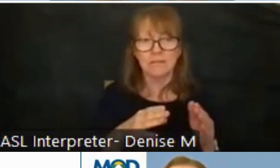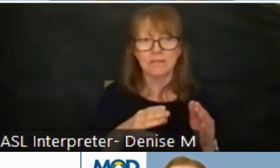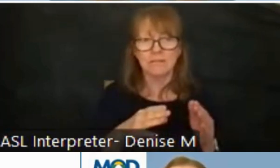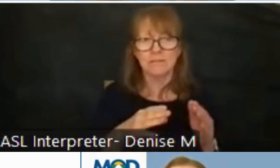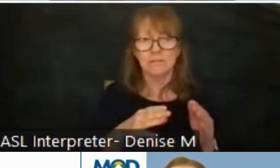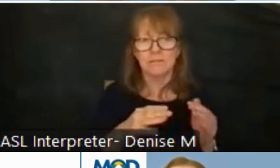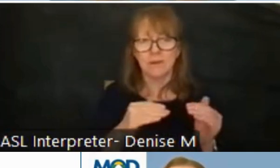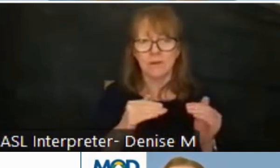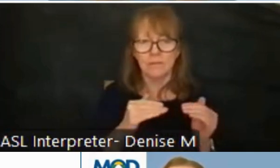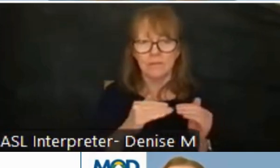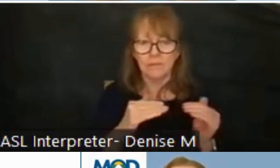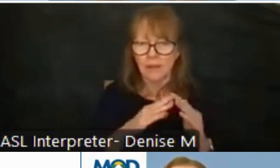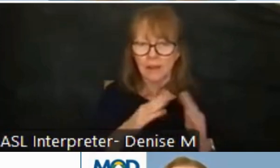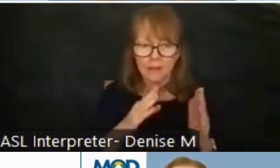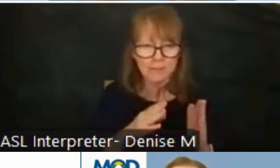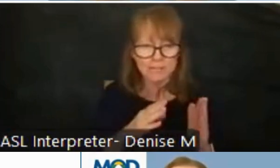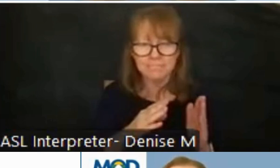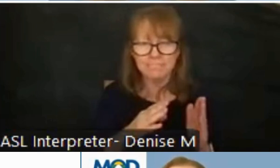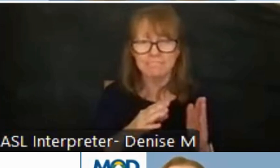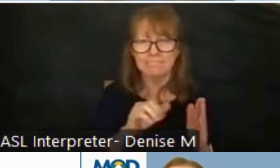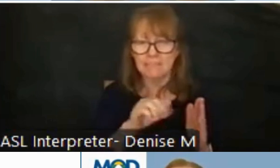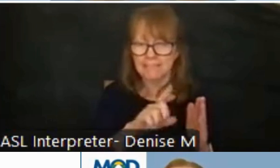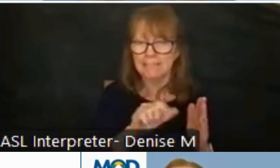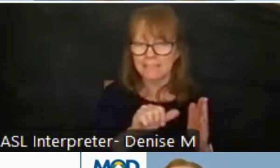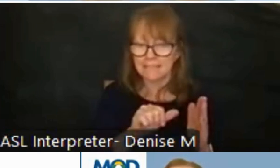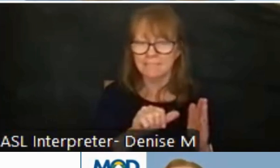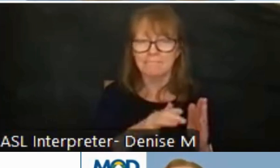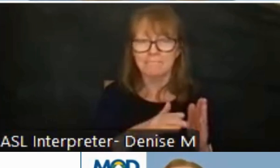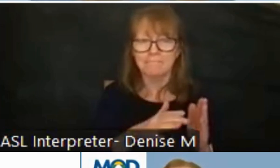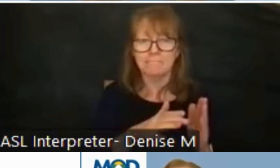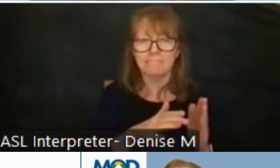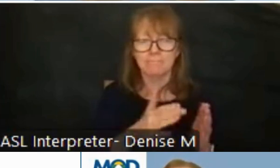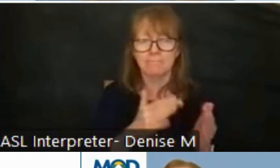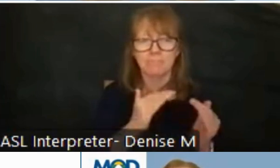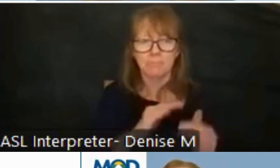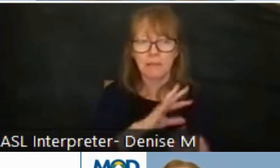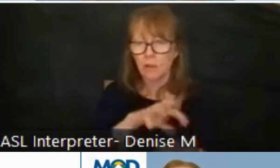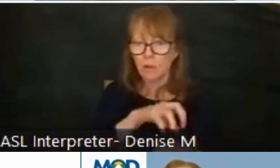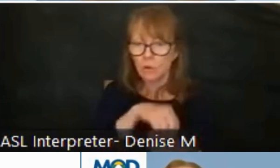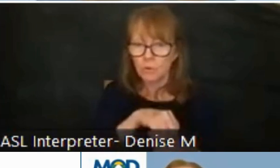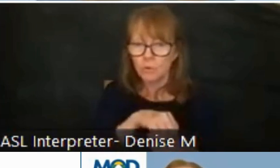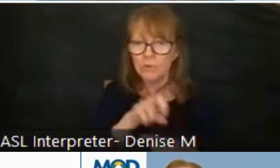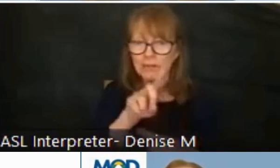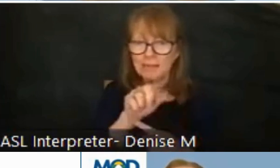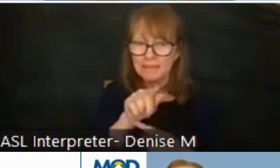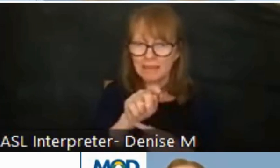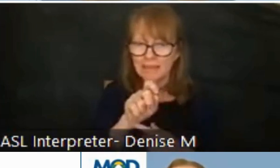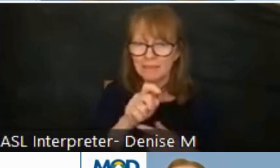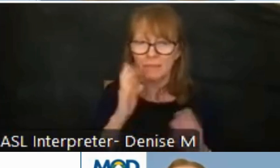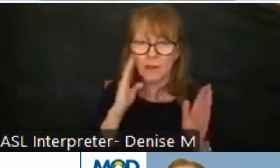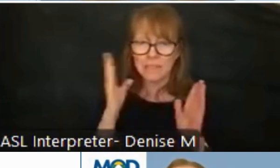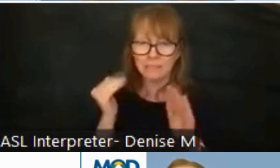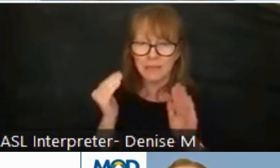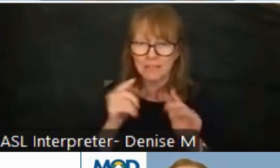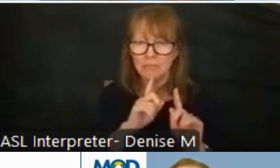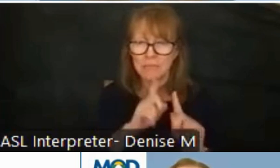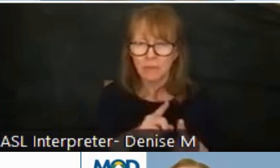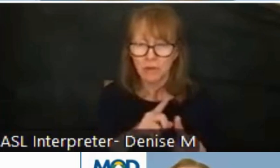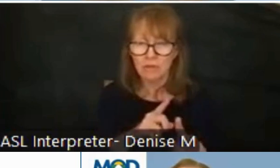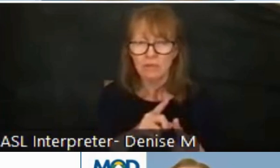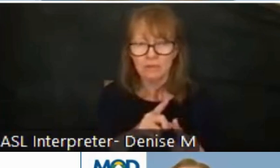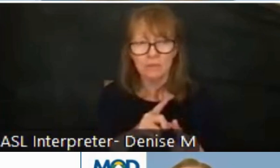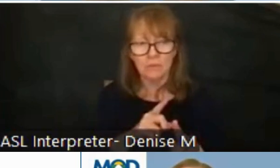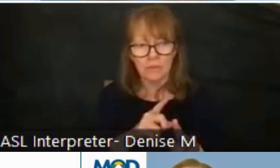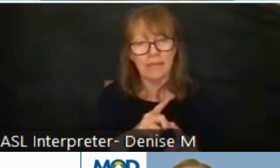ADA. And finally, did you include a date for expected response? And again, we'd recommend including a